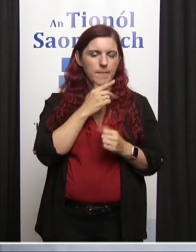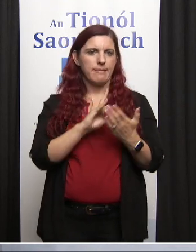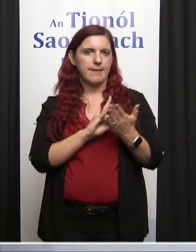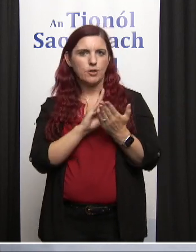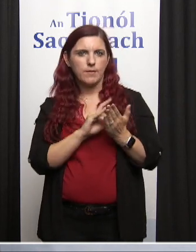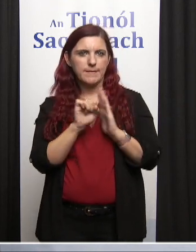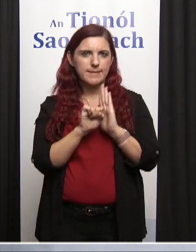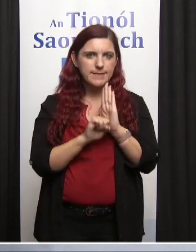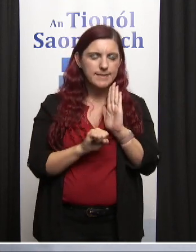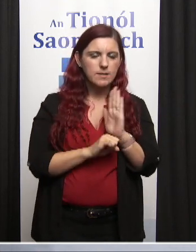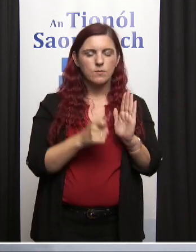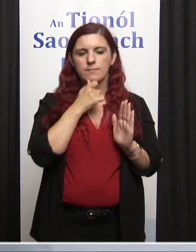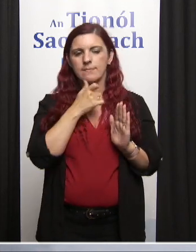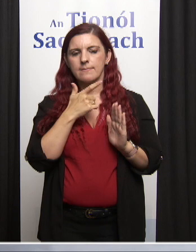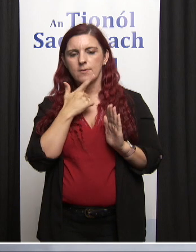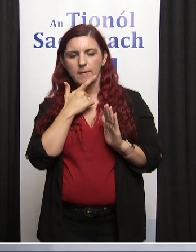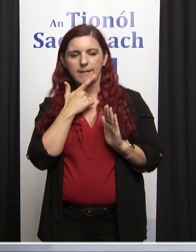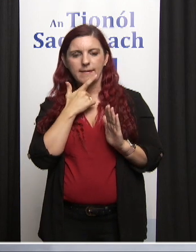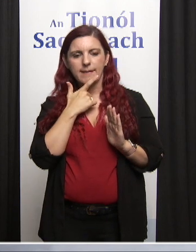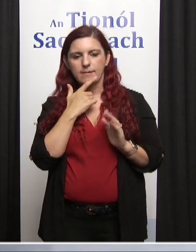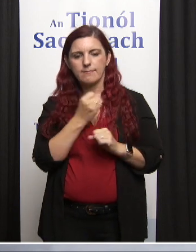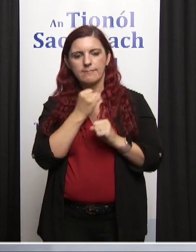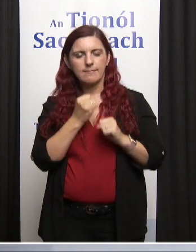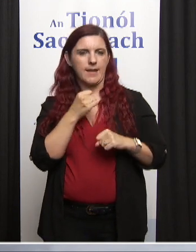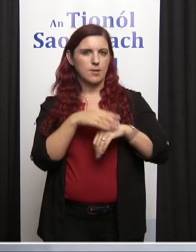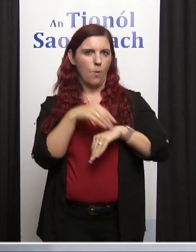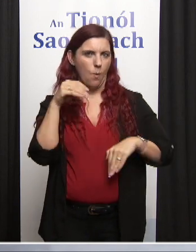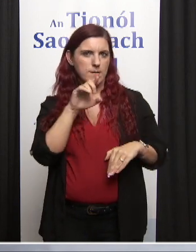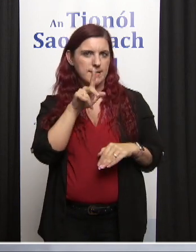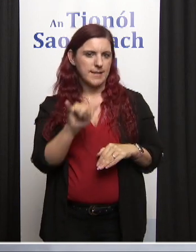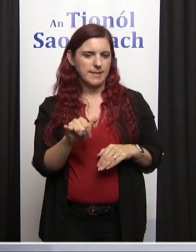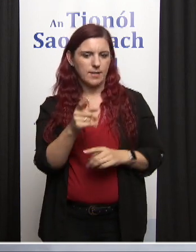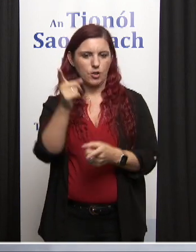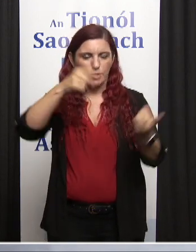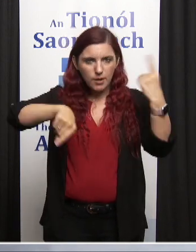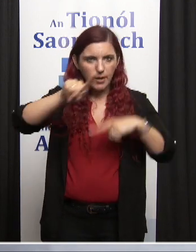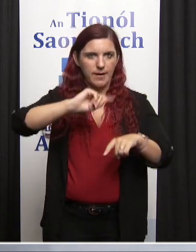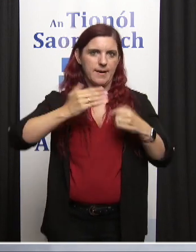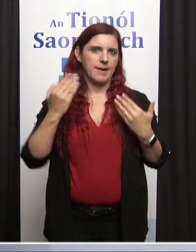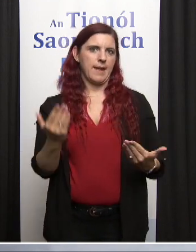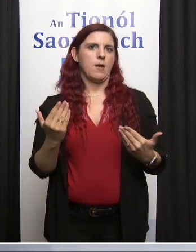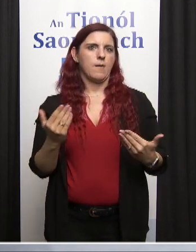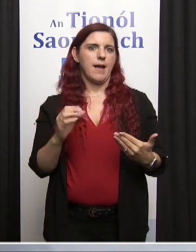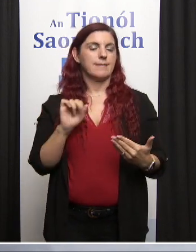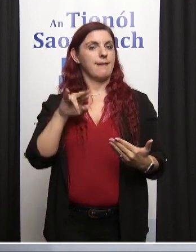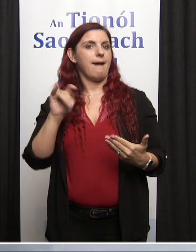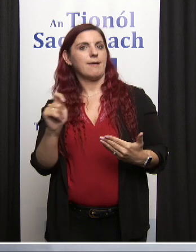is, in terms of its county boundaries, it's very old. You're now, as Art's words,